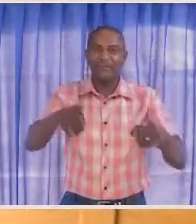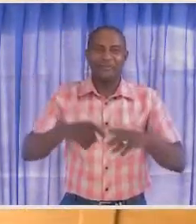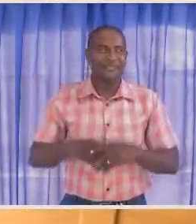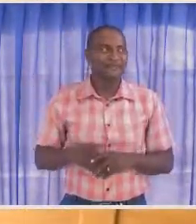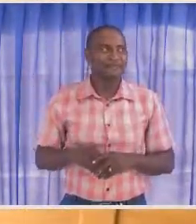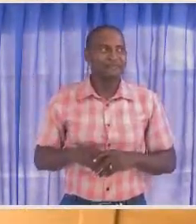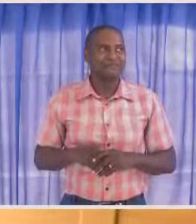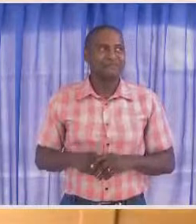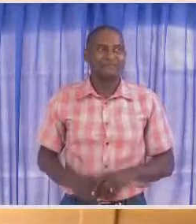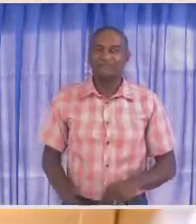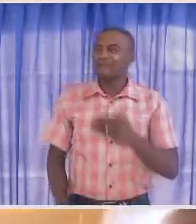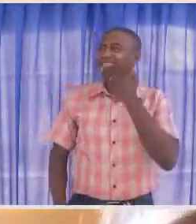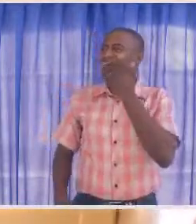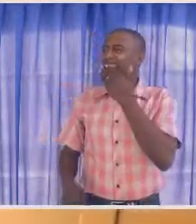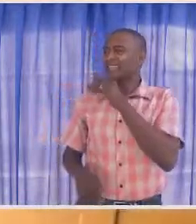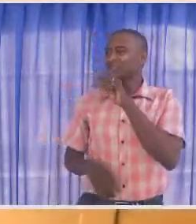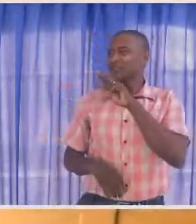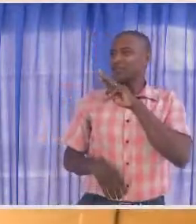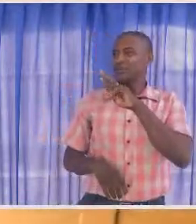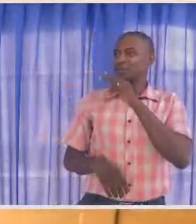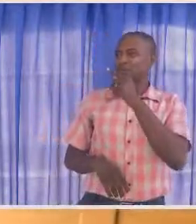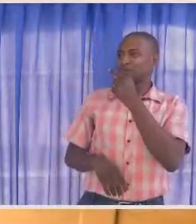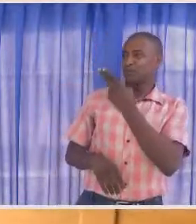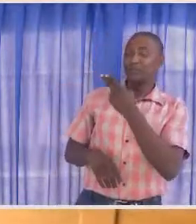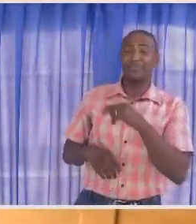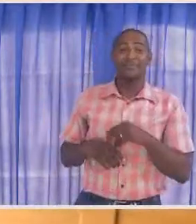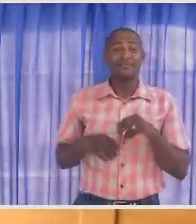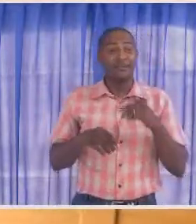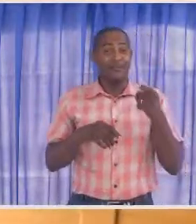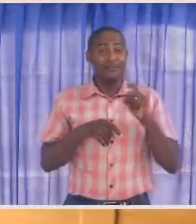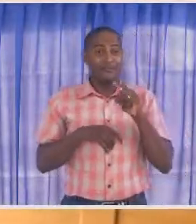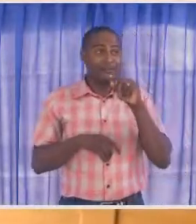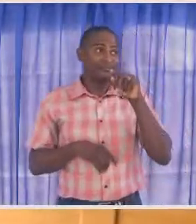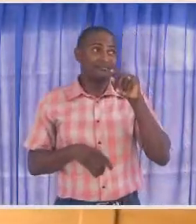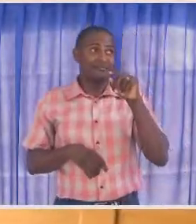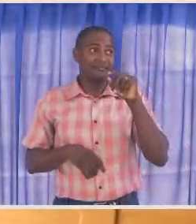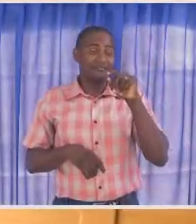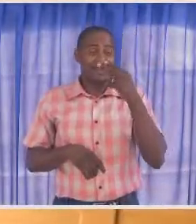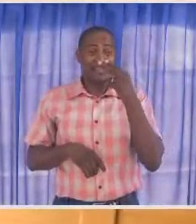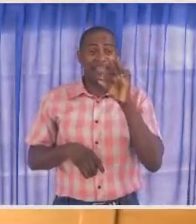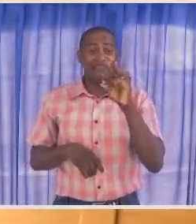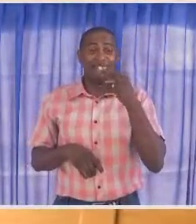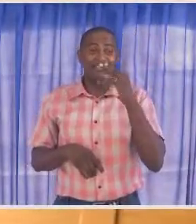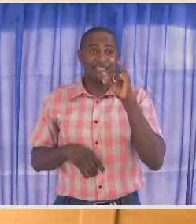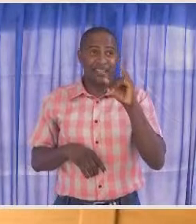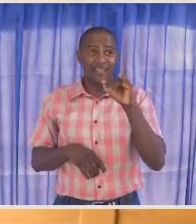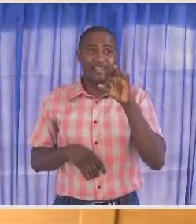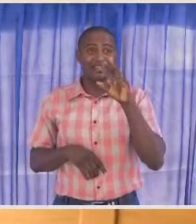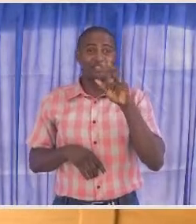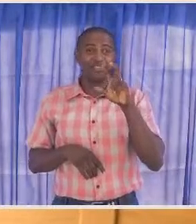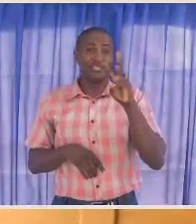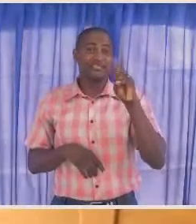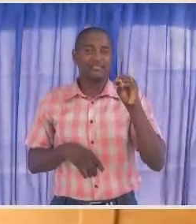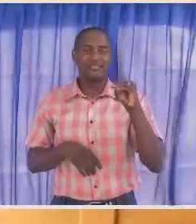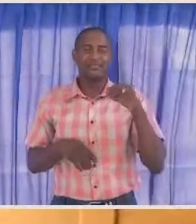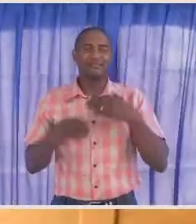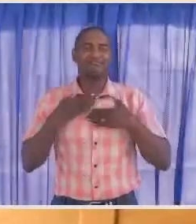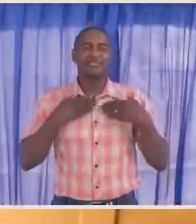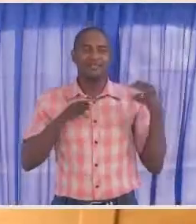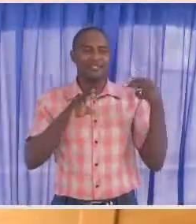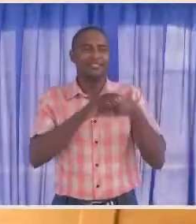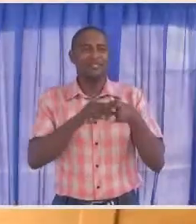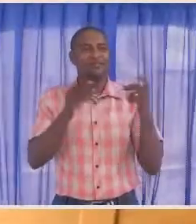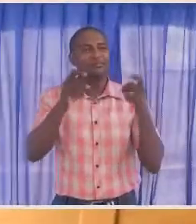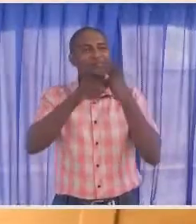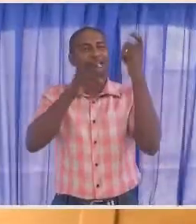Thanks so much, Ruth. On behalf of FHI 360, it's a pleasure to join you all for this virtual event, really celebrating the